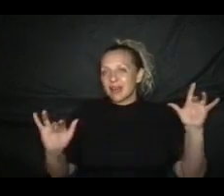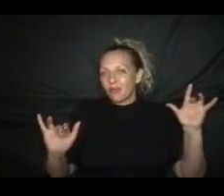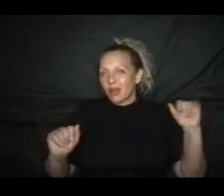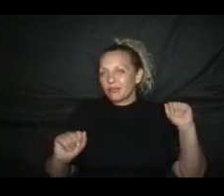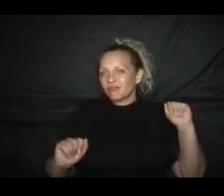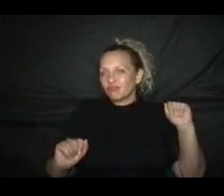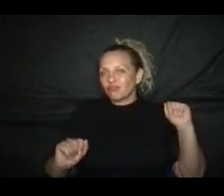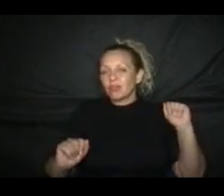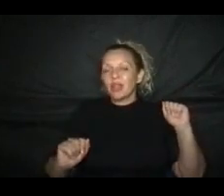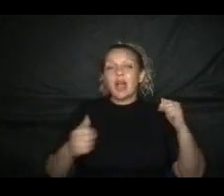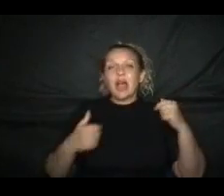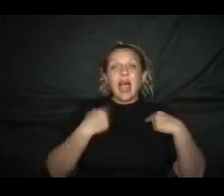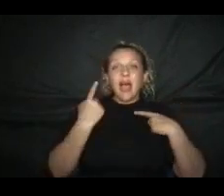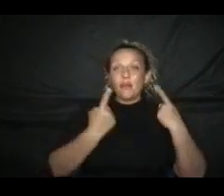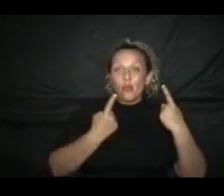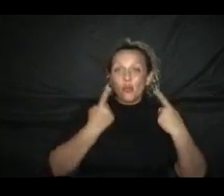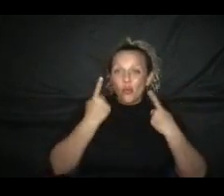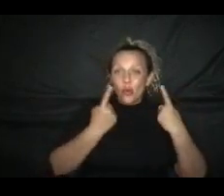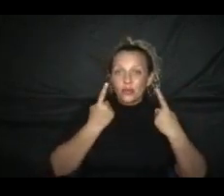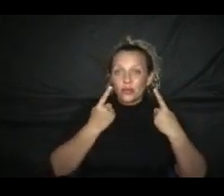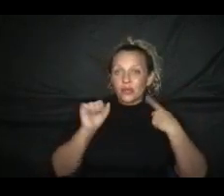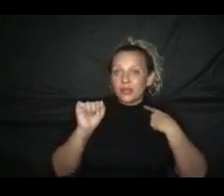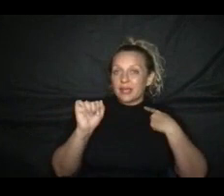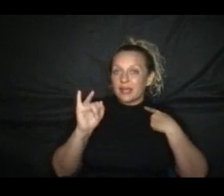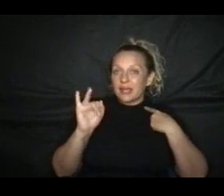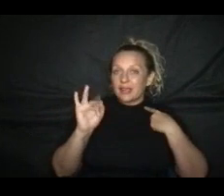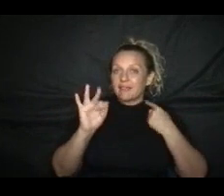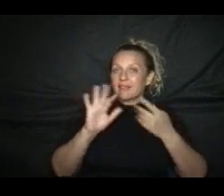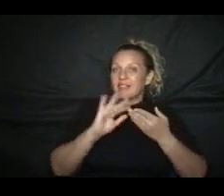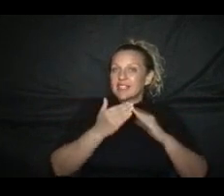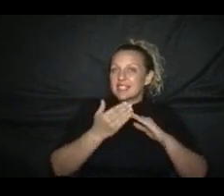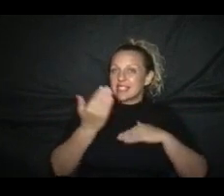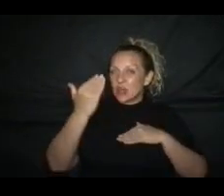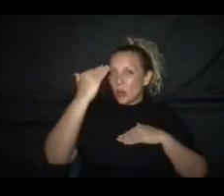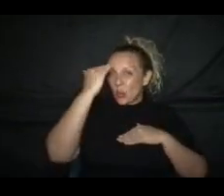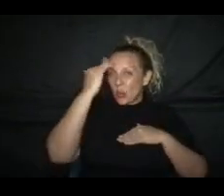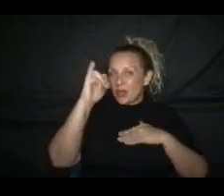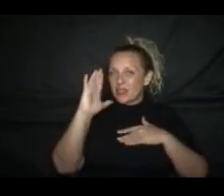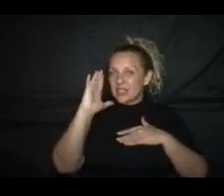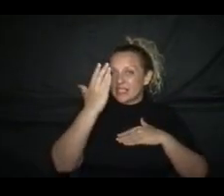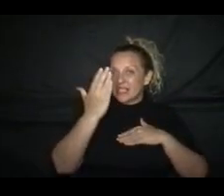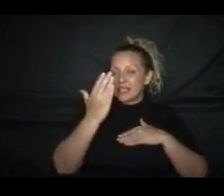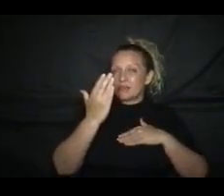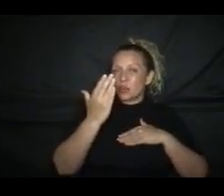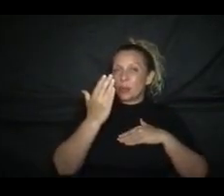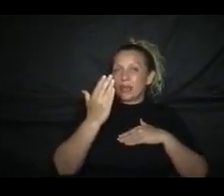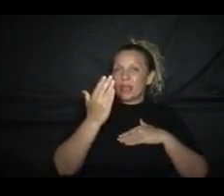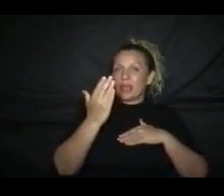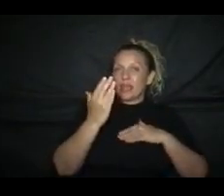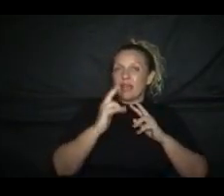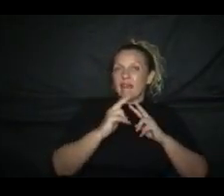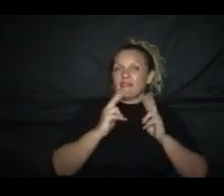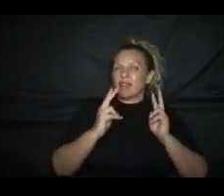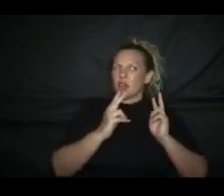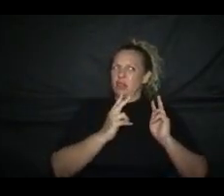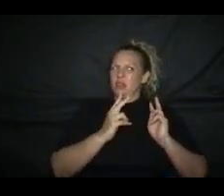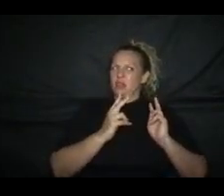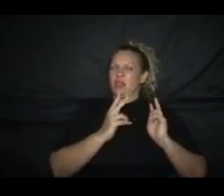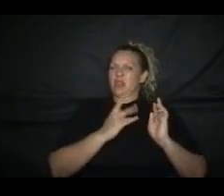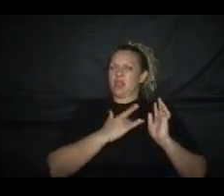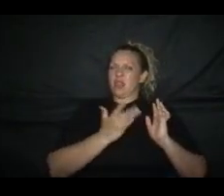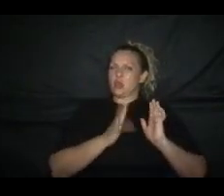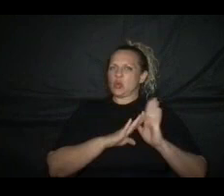just wondering if the city is aware that there seems to be a very unusual